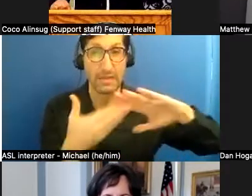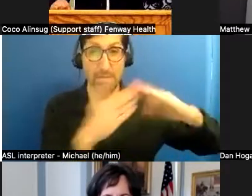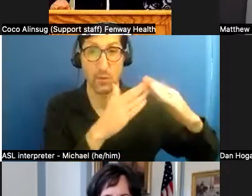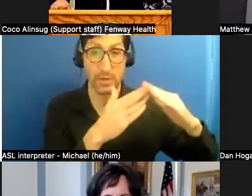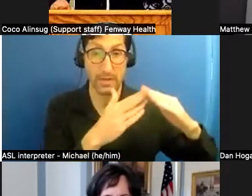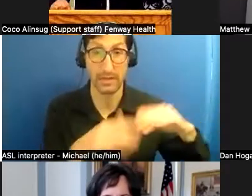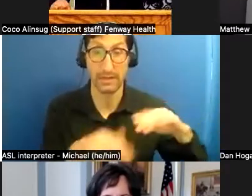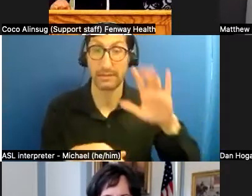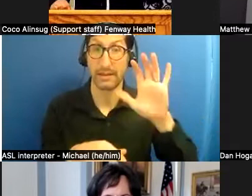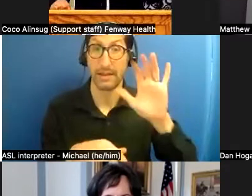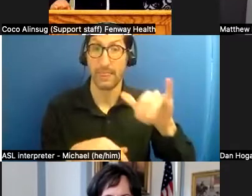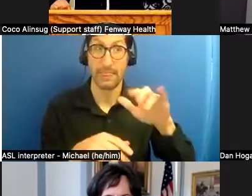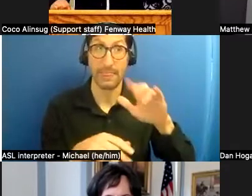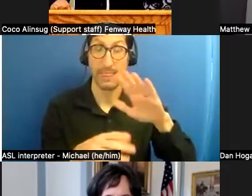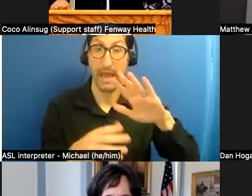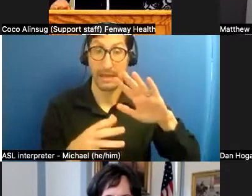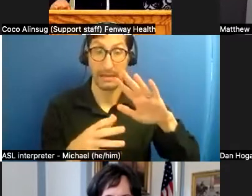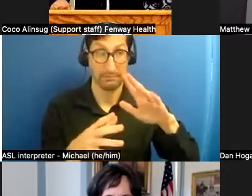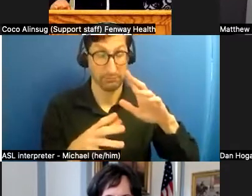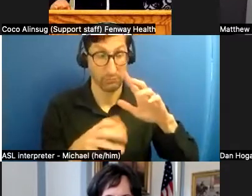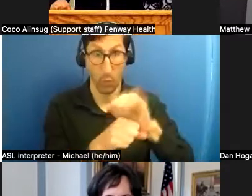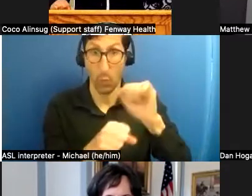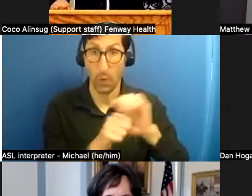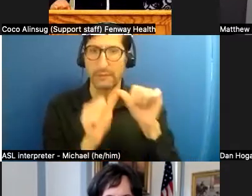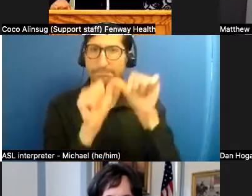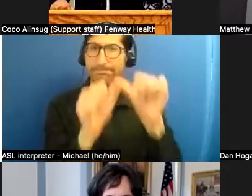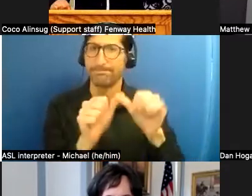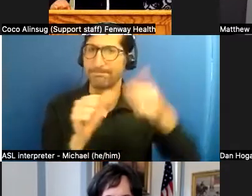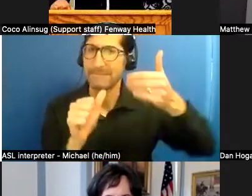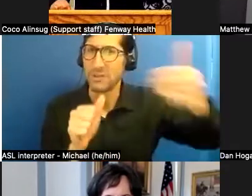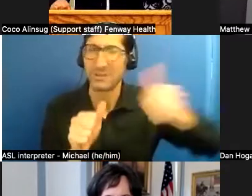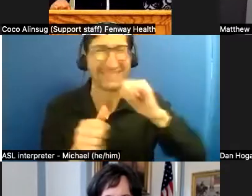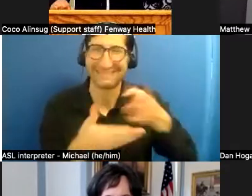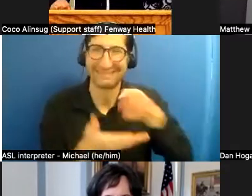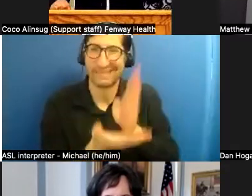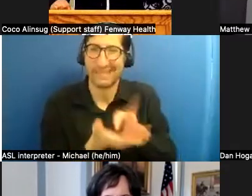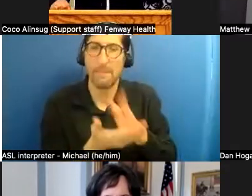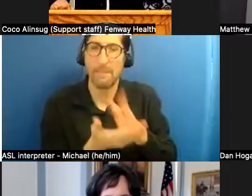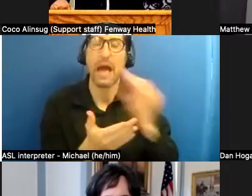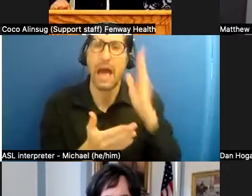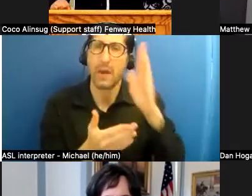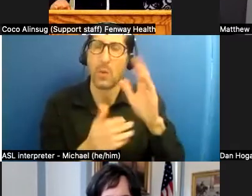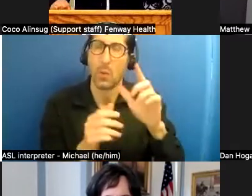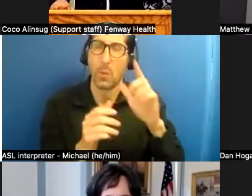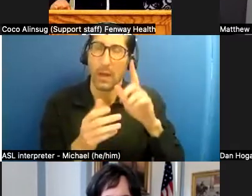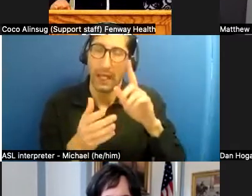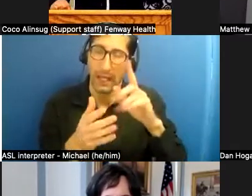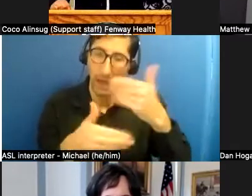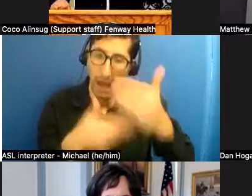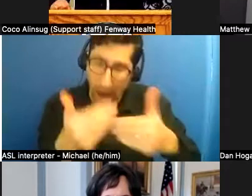is ongoing, it is iterative, and we'll be sharing our final report for this phase of the work with the city